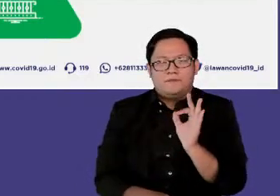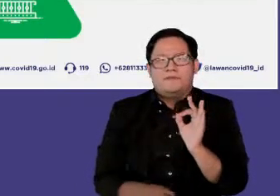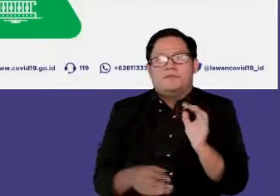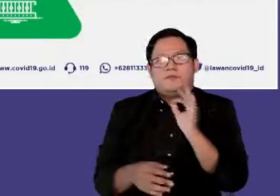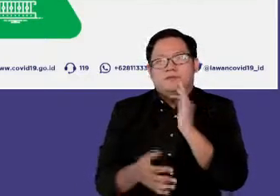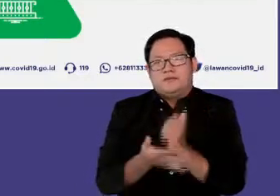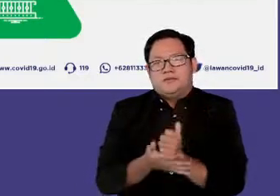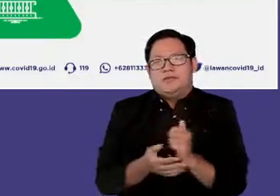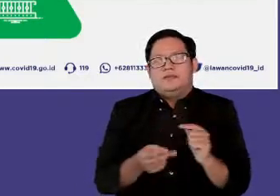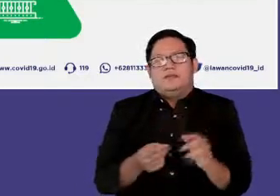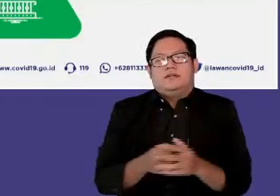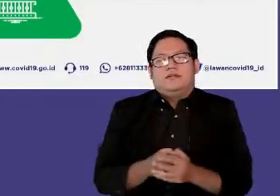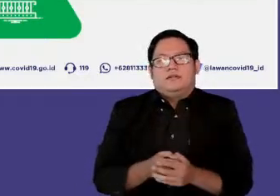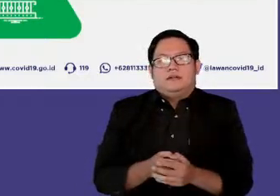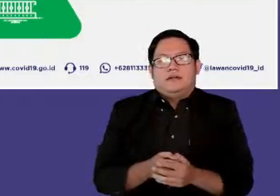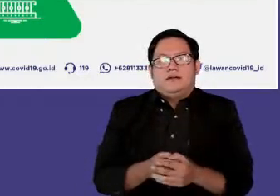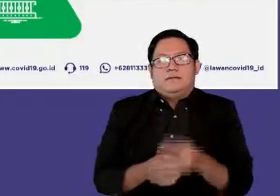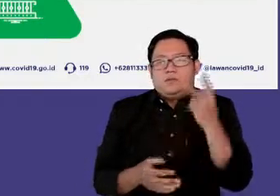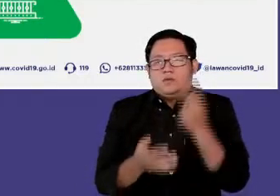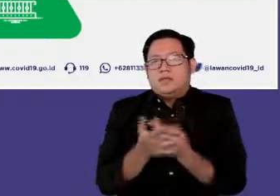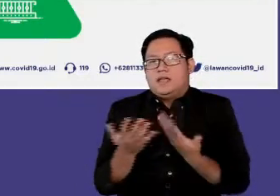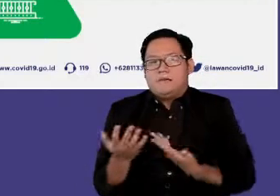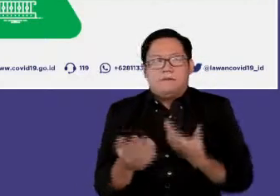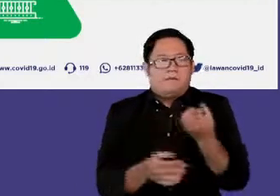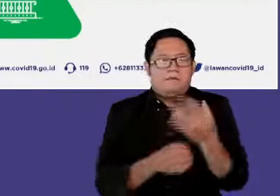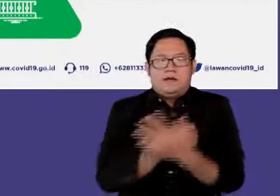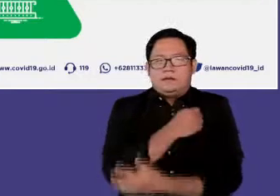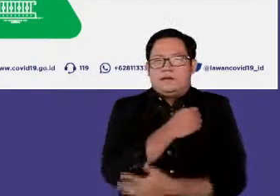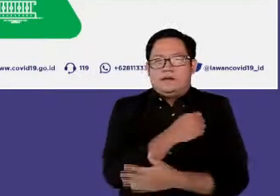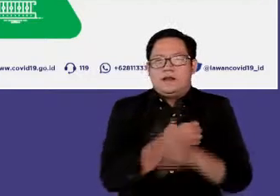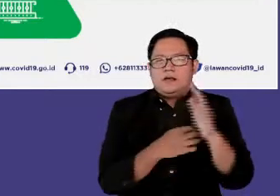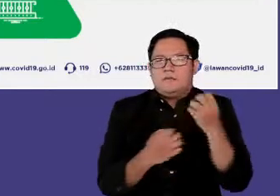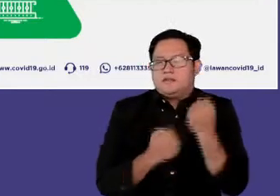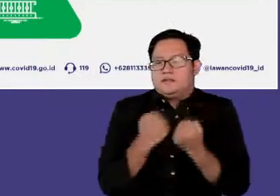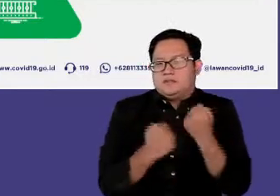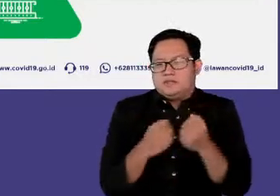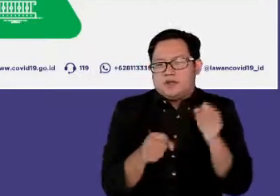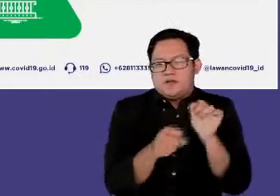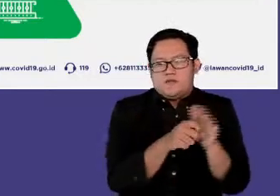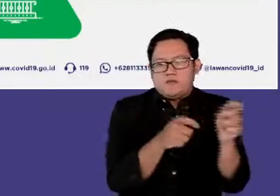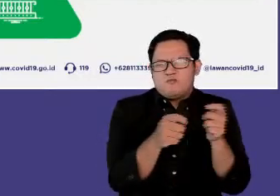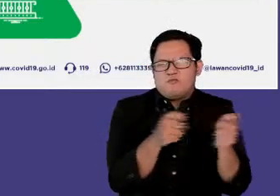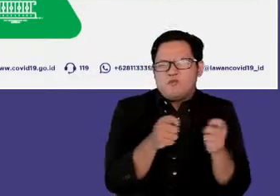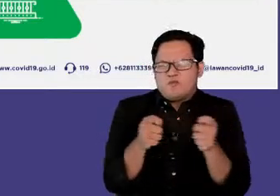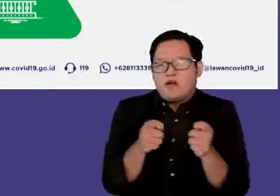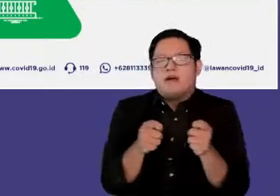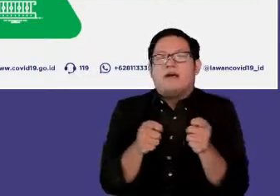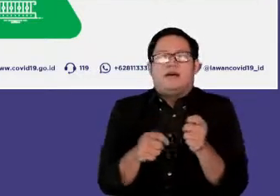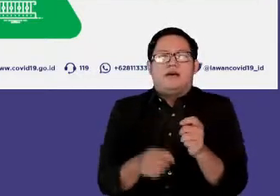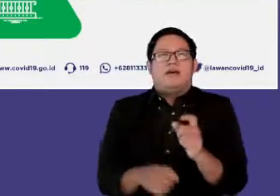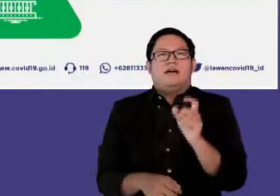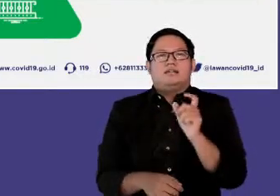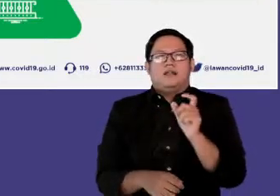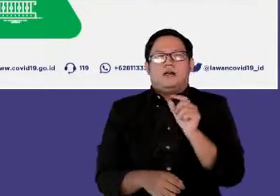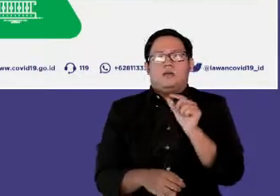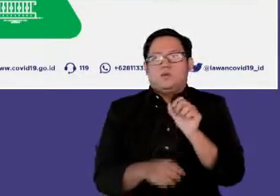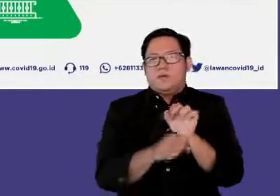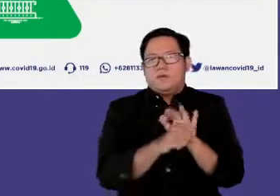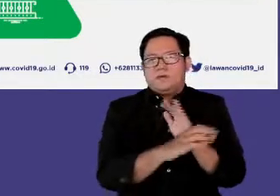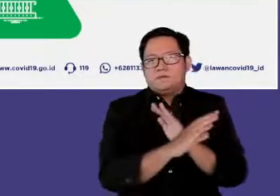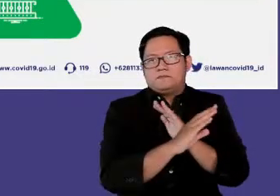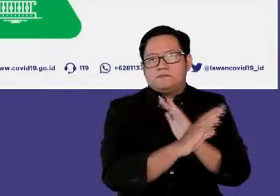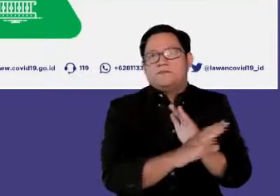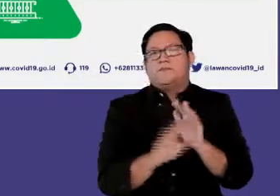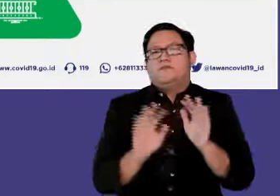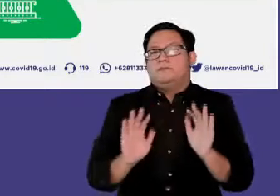other countries are still struggling to suppress the rate of transmission. In order to prevent only temporary success